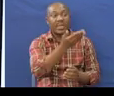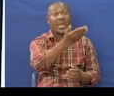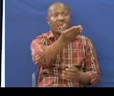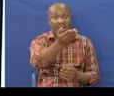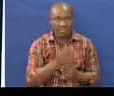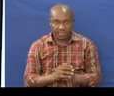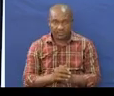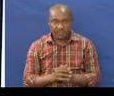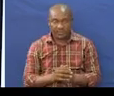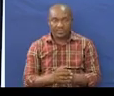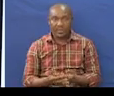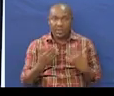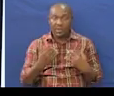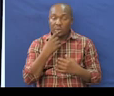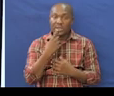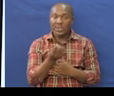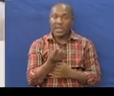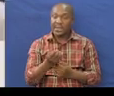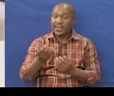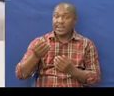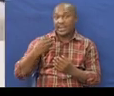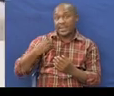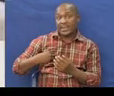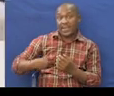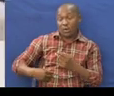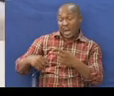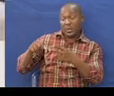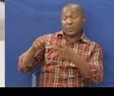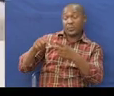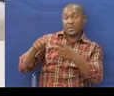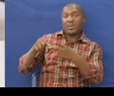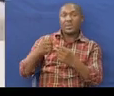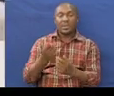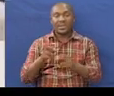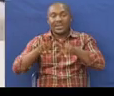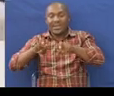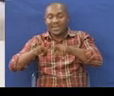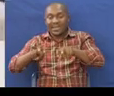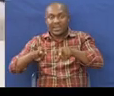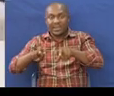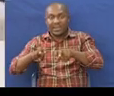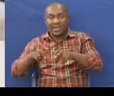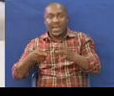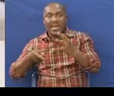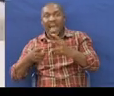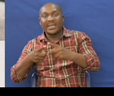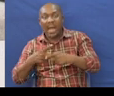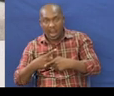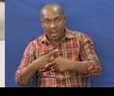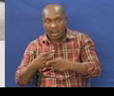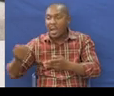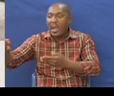say secondary data. These are research data gathered from the sources that has been